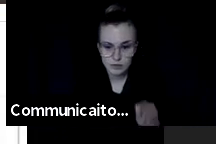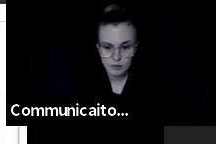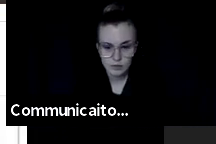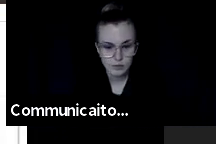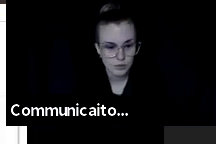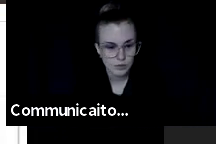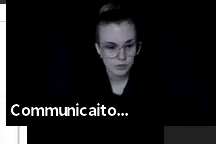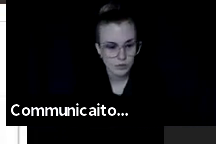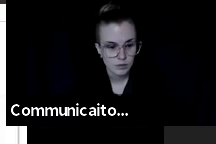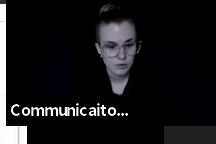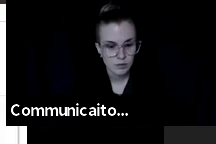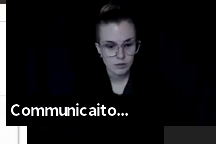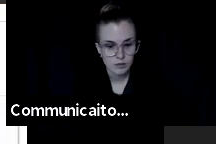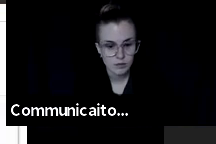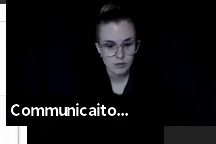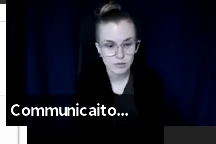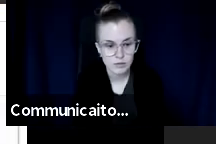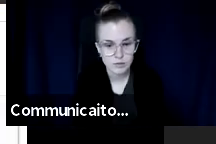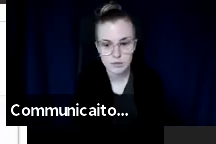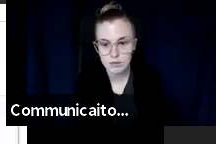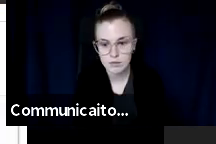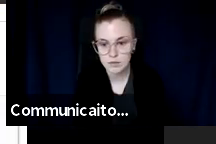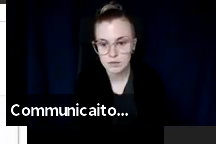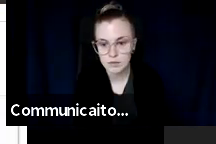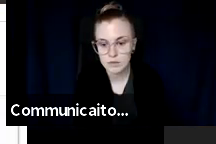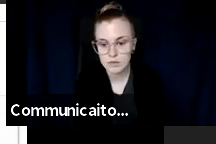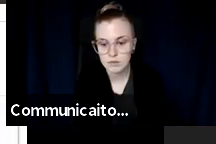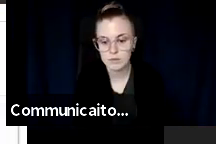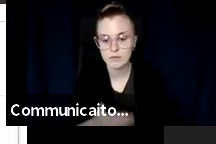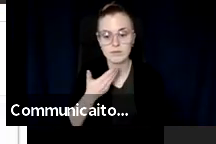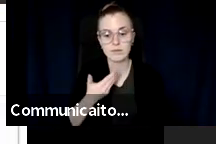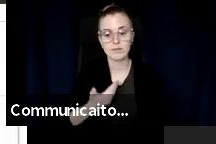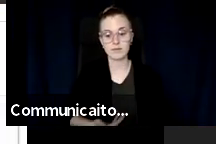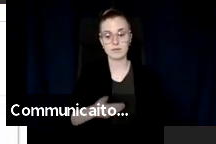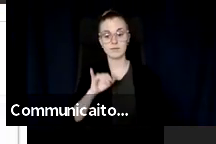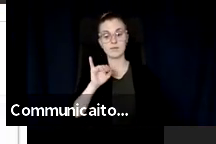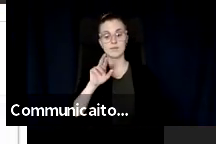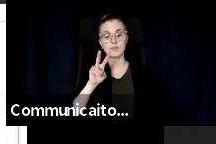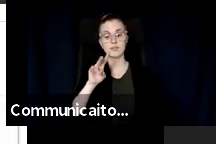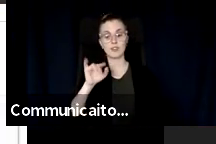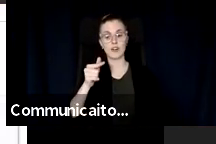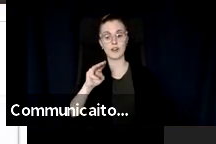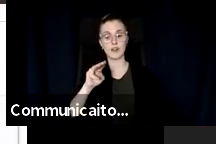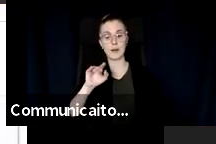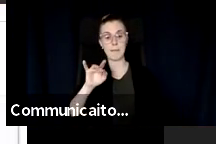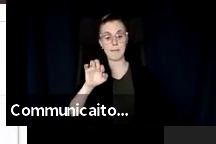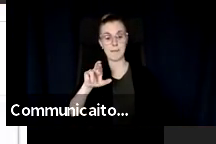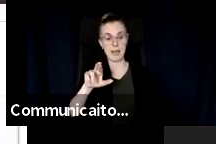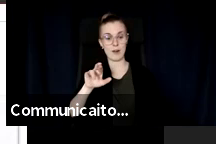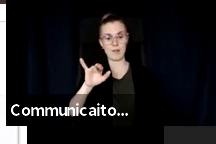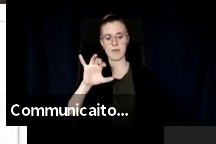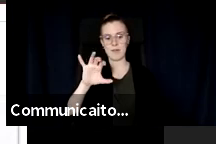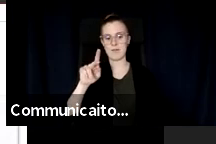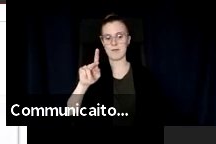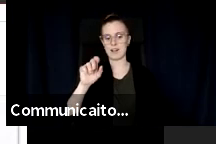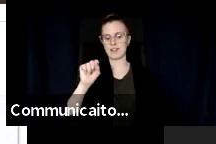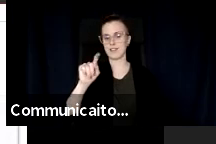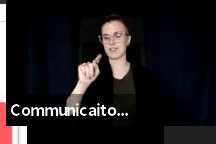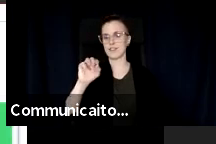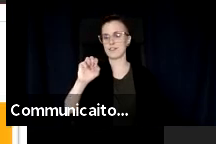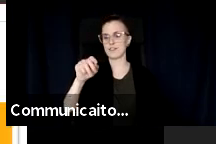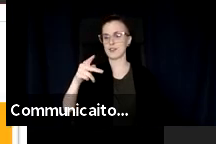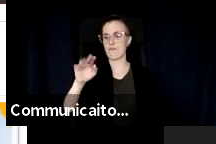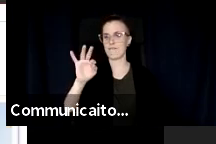I'm Irving Mayor Rick Stauffer. Our city is honored to join you in celebrating the 30th anniversary of the Americans with Disabilities Act.